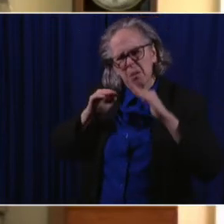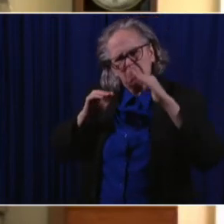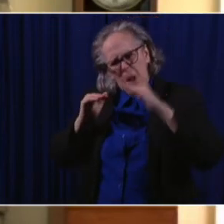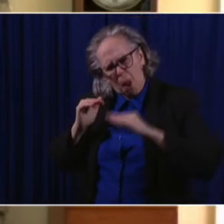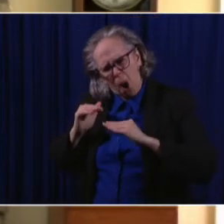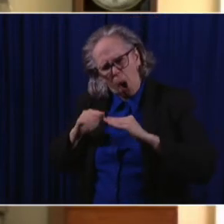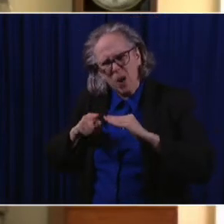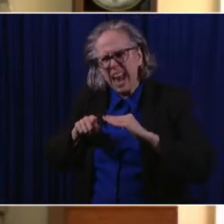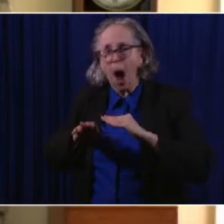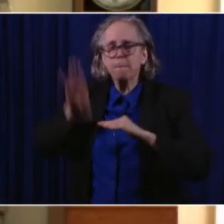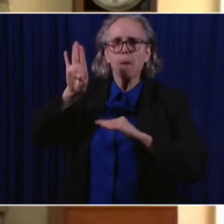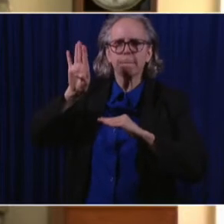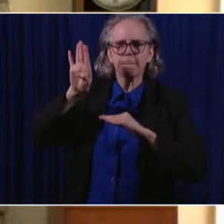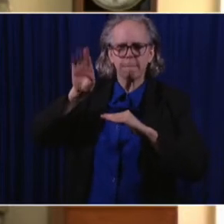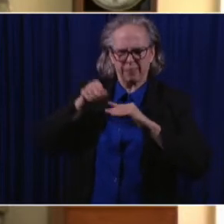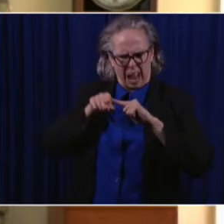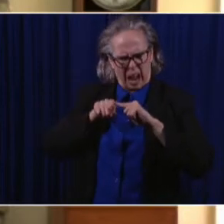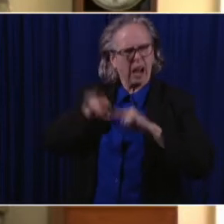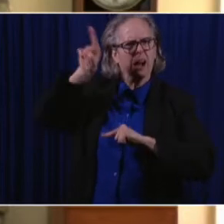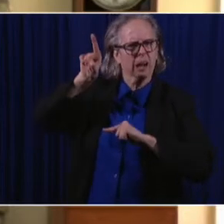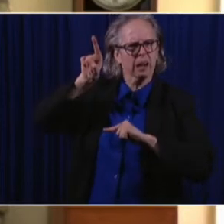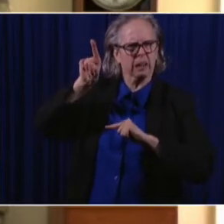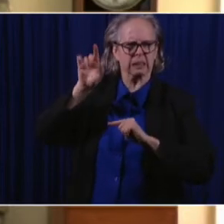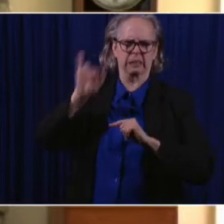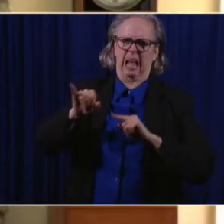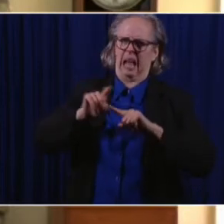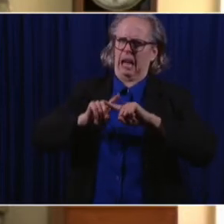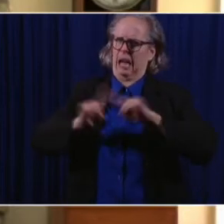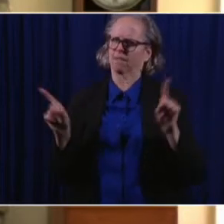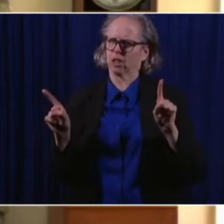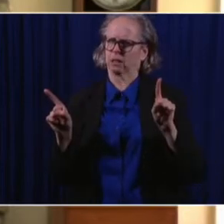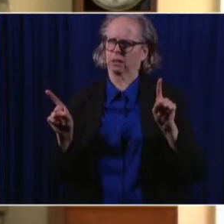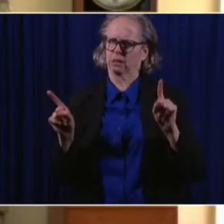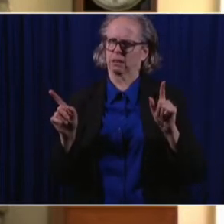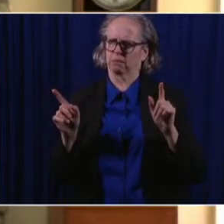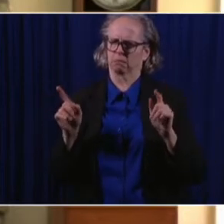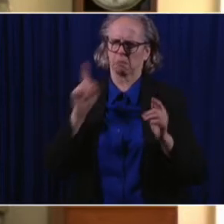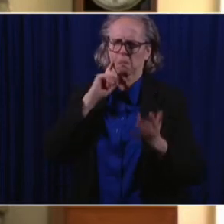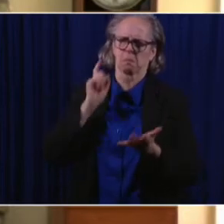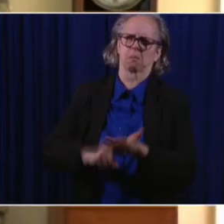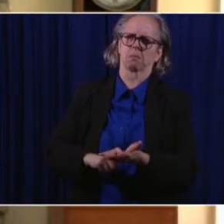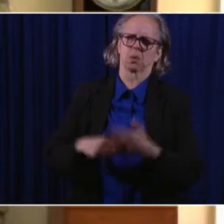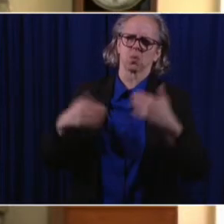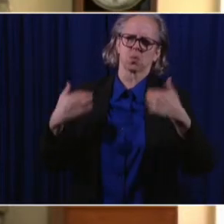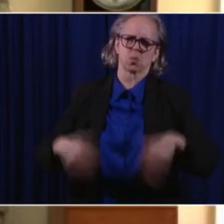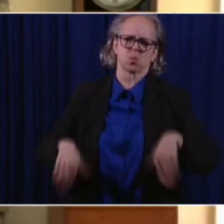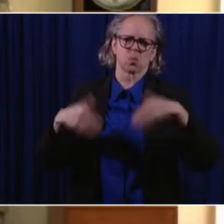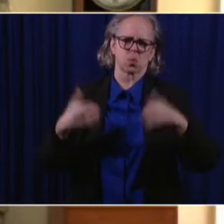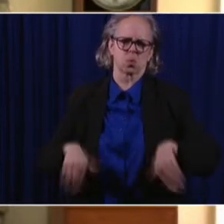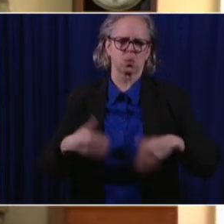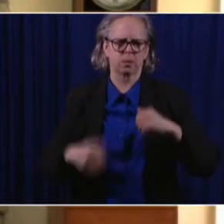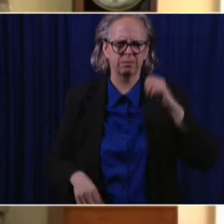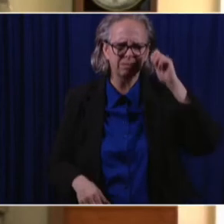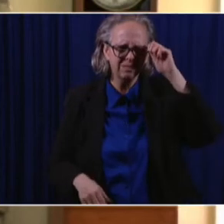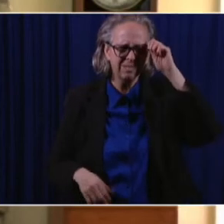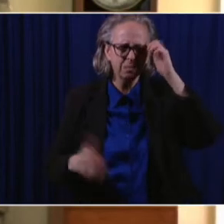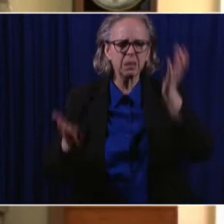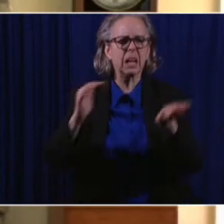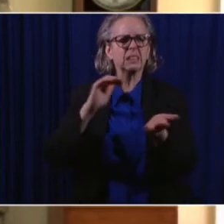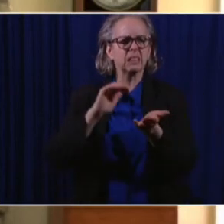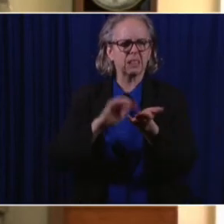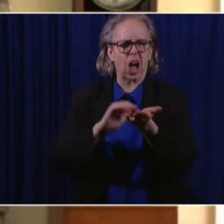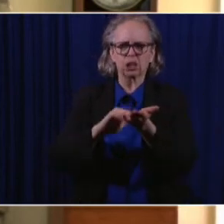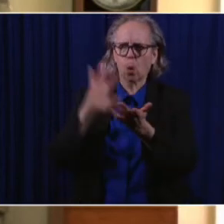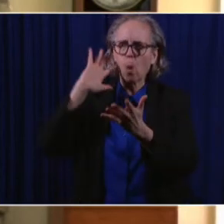we've seen what's happened. Let me share one more thing before we get to our doctors. Today, I'd